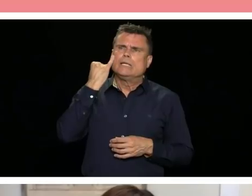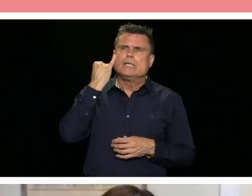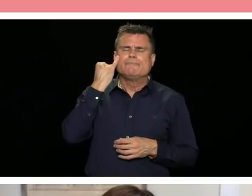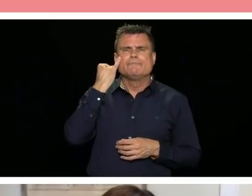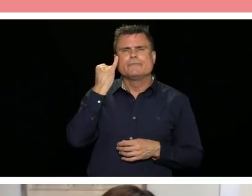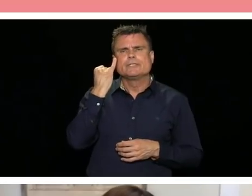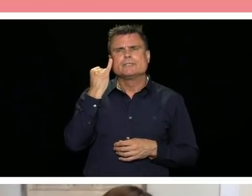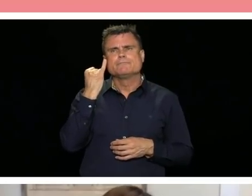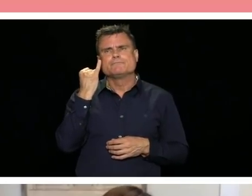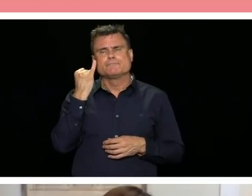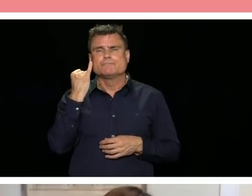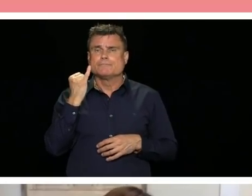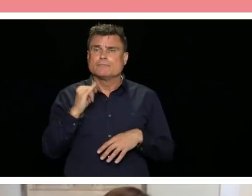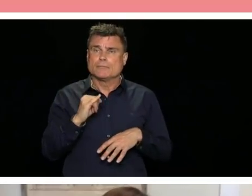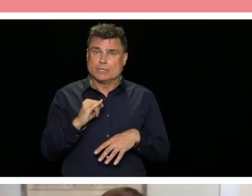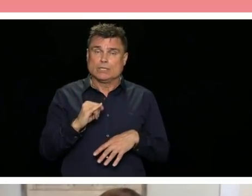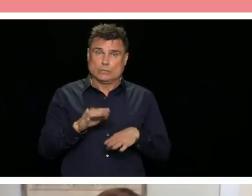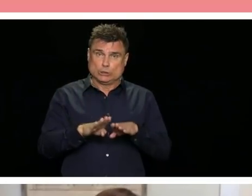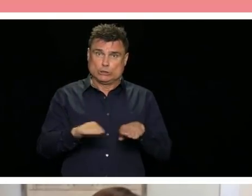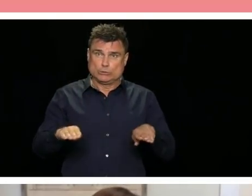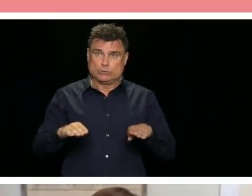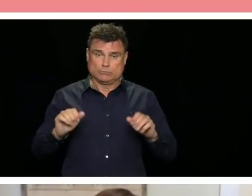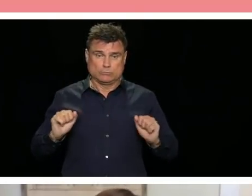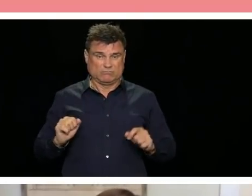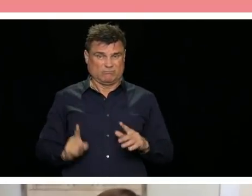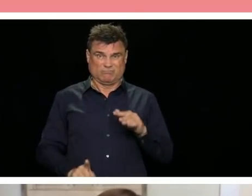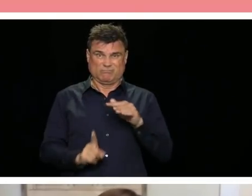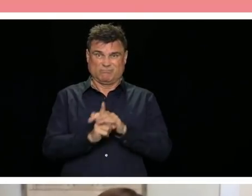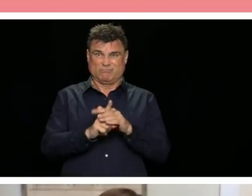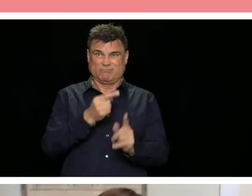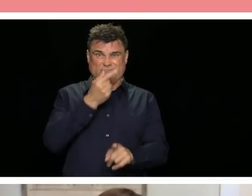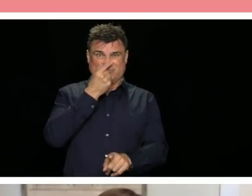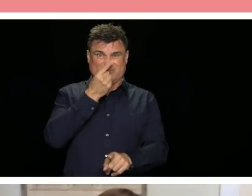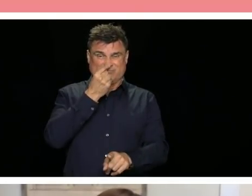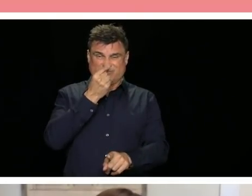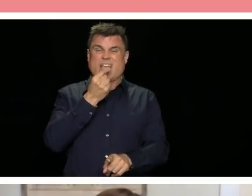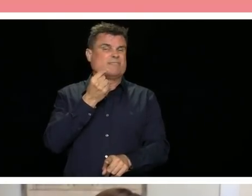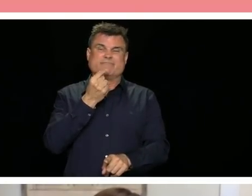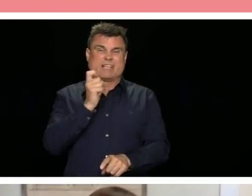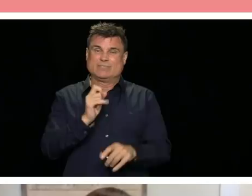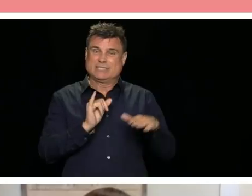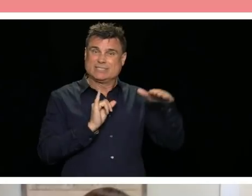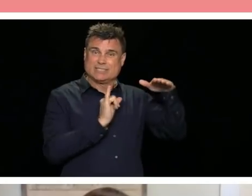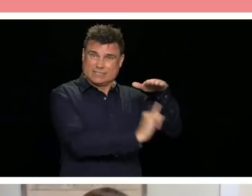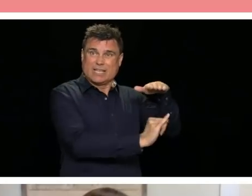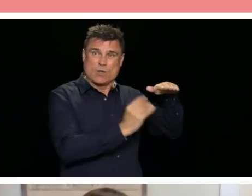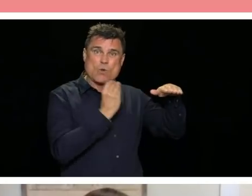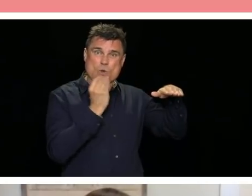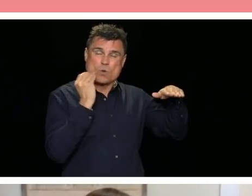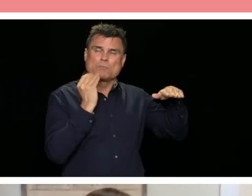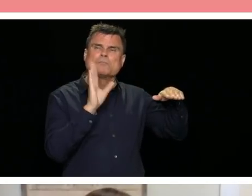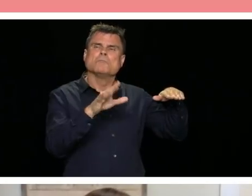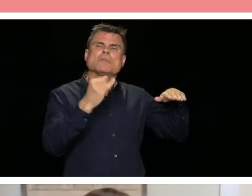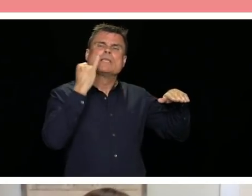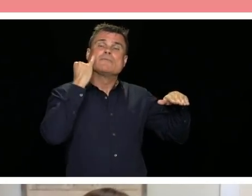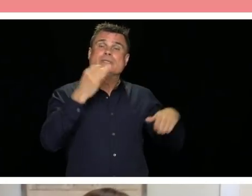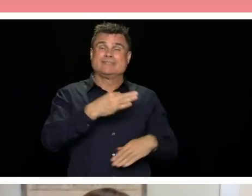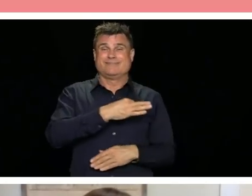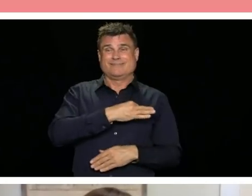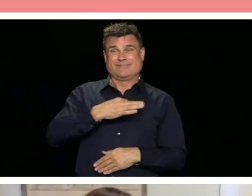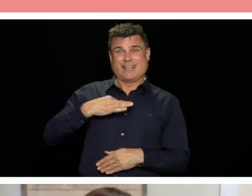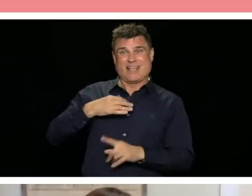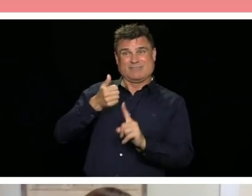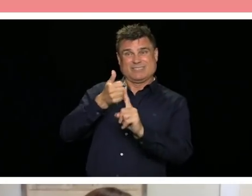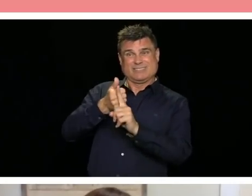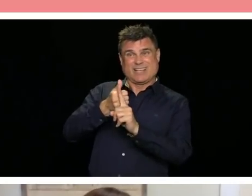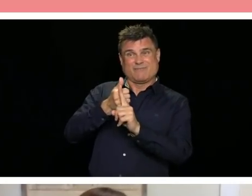the duration of the pandemic? We definitely understand this is a stressful time, and I want to echo what Dr. Corneil has said.